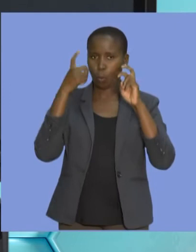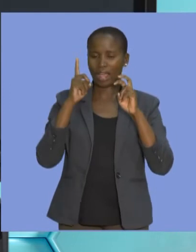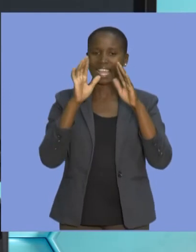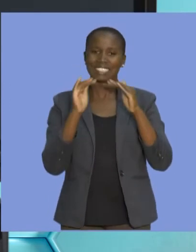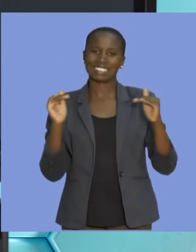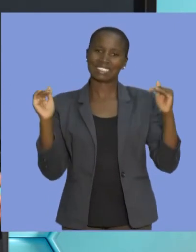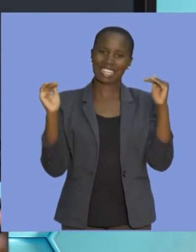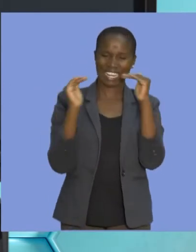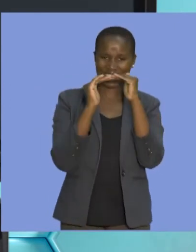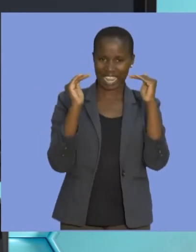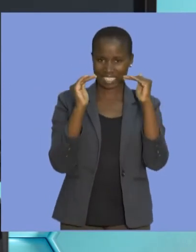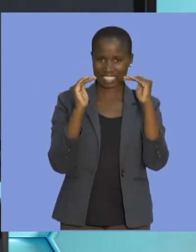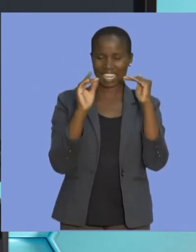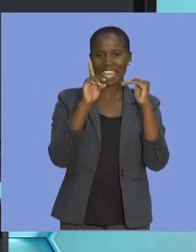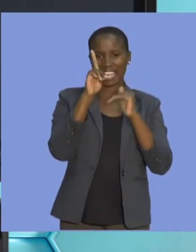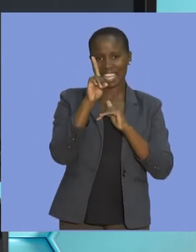standard deviation.